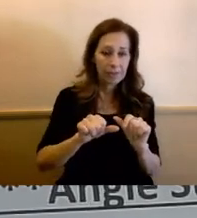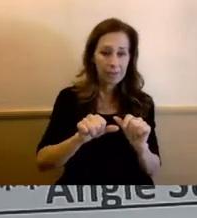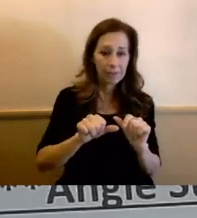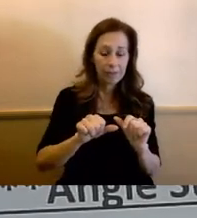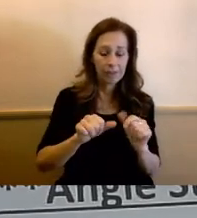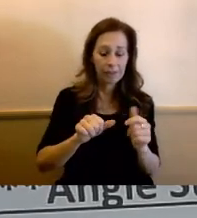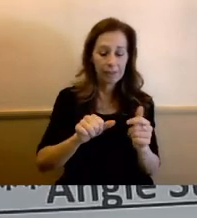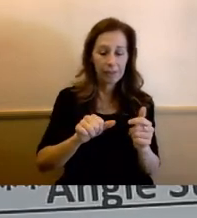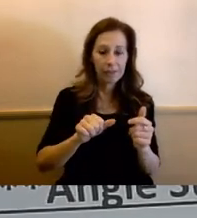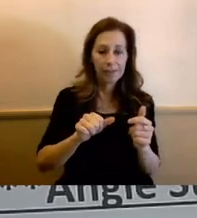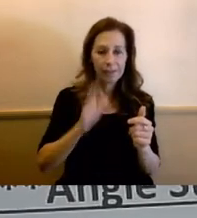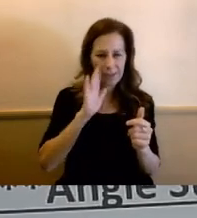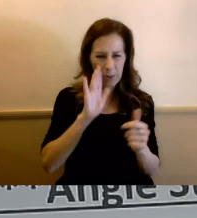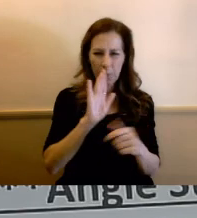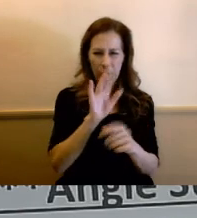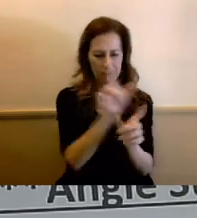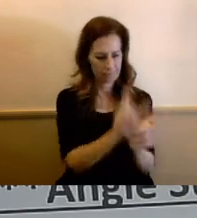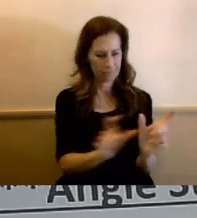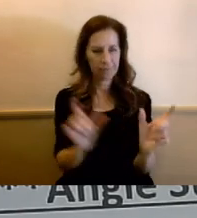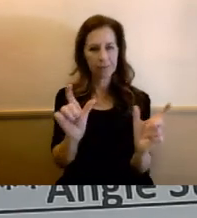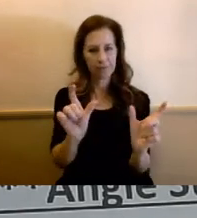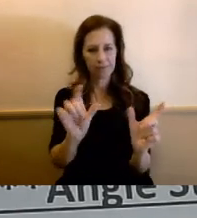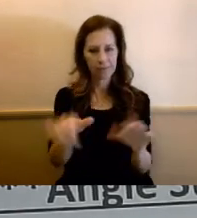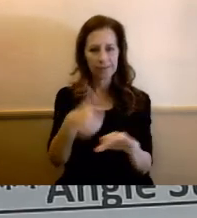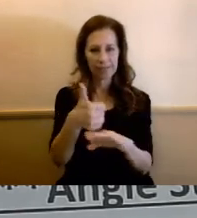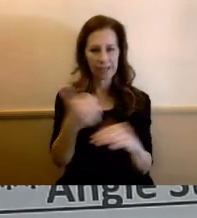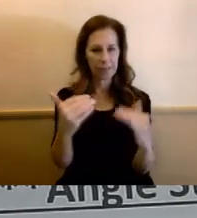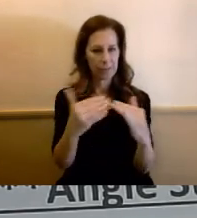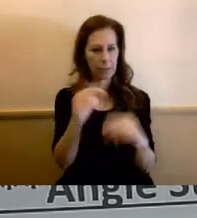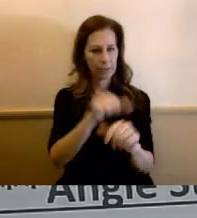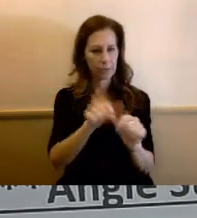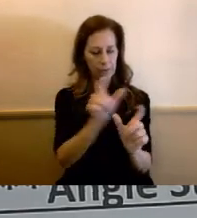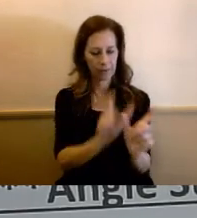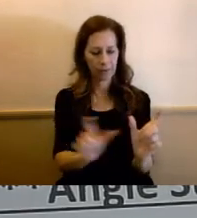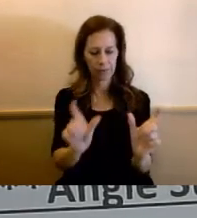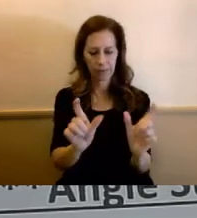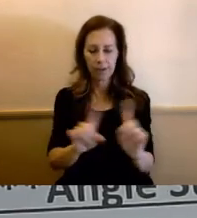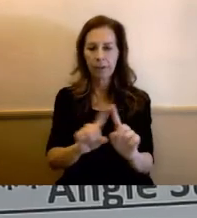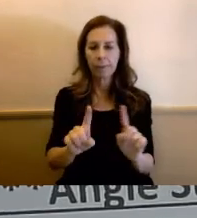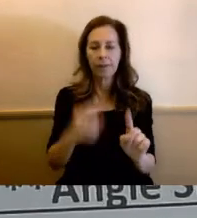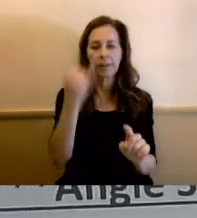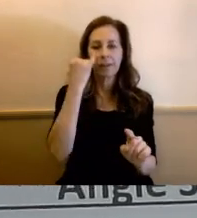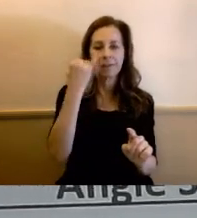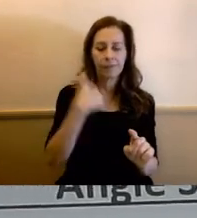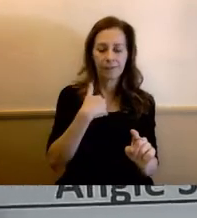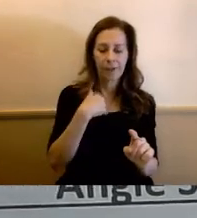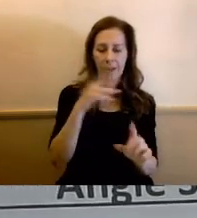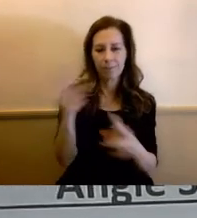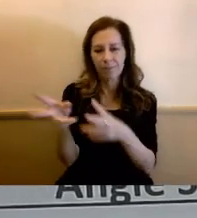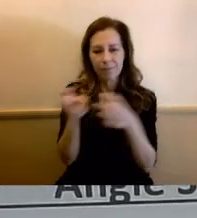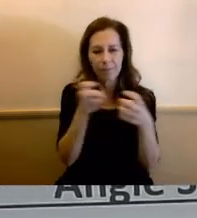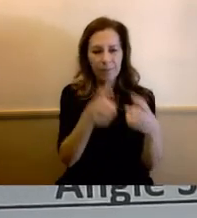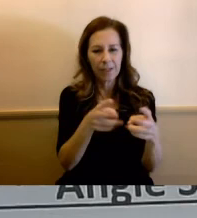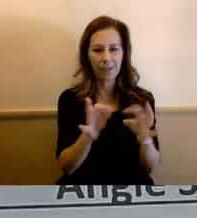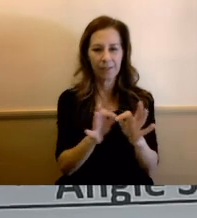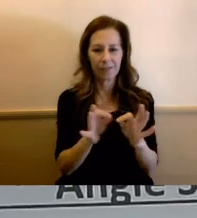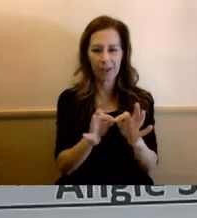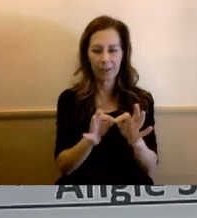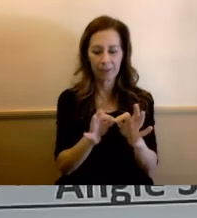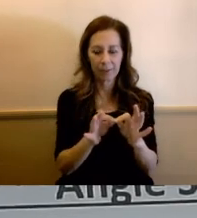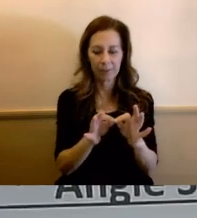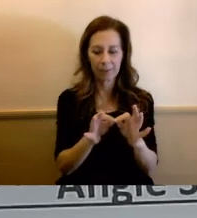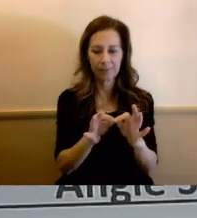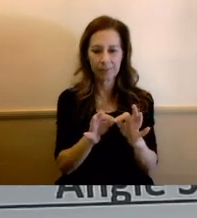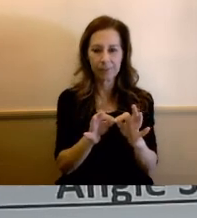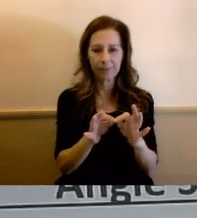set them equal to each other. And if I were to plug the value in to either one of them, if they were